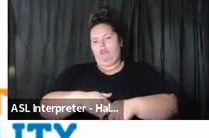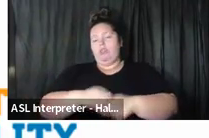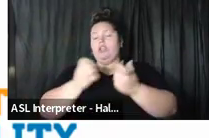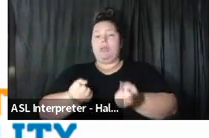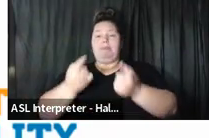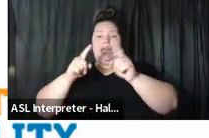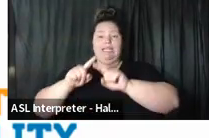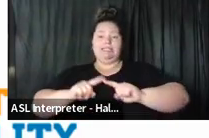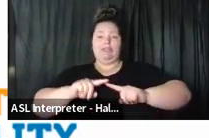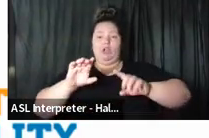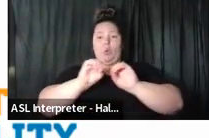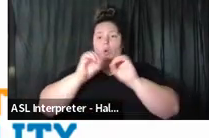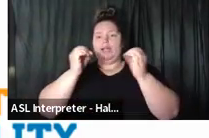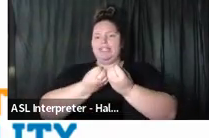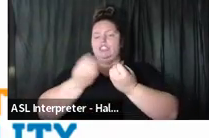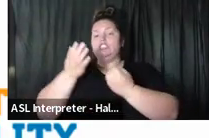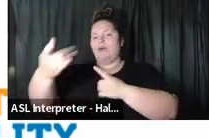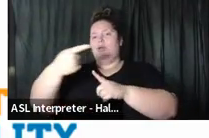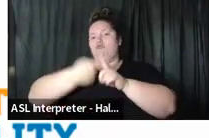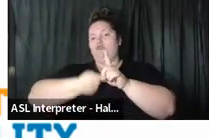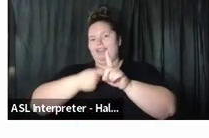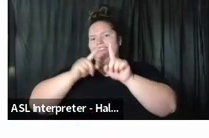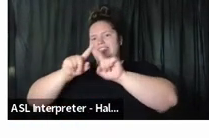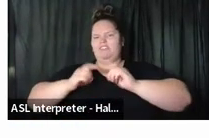organizations that will rent out different equipment too.